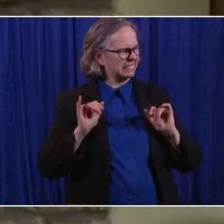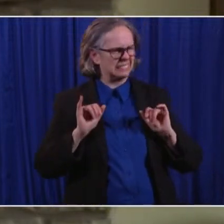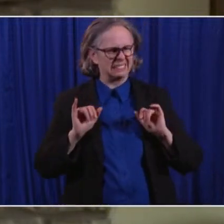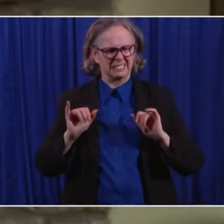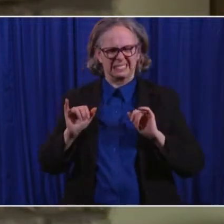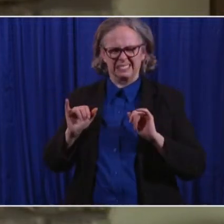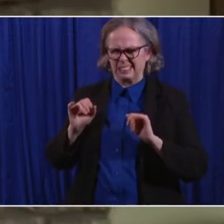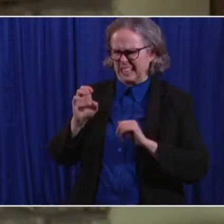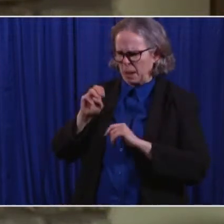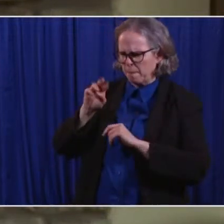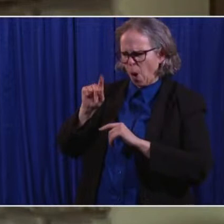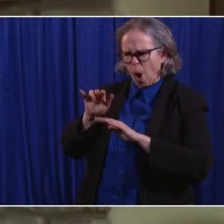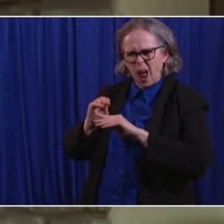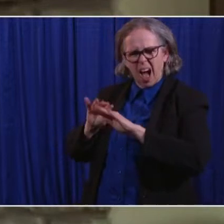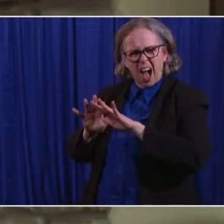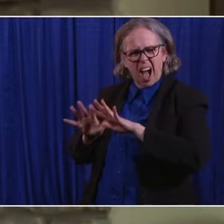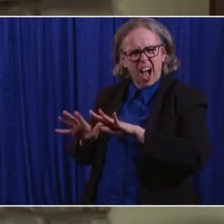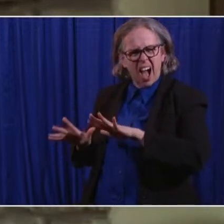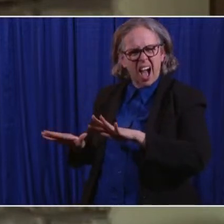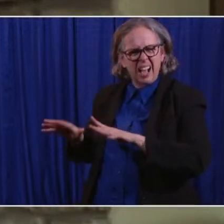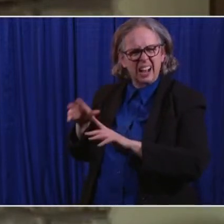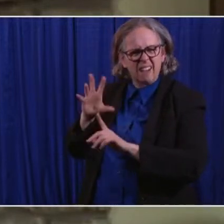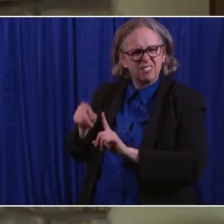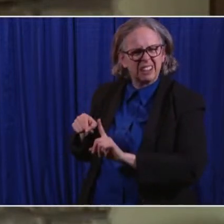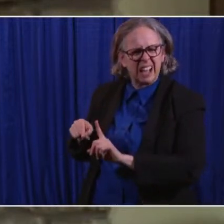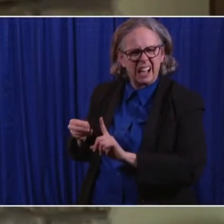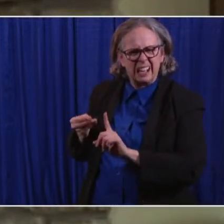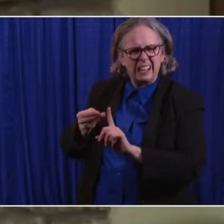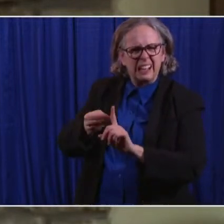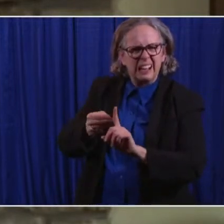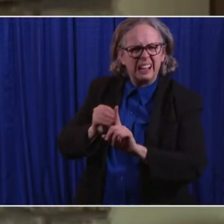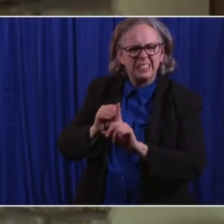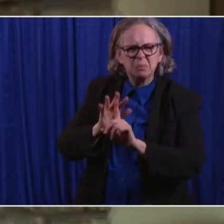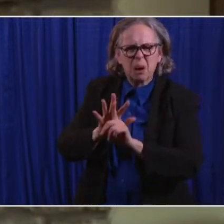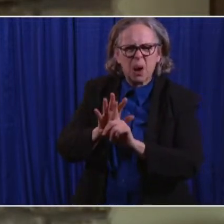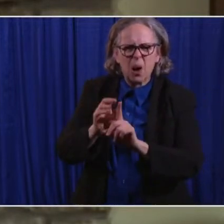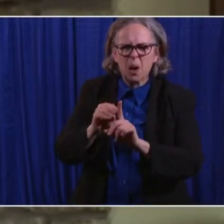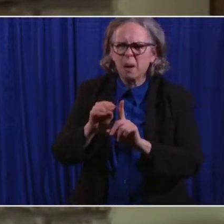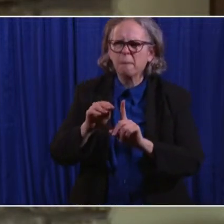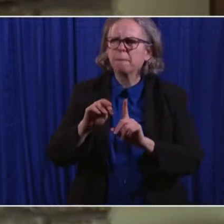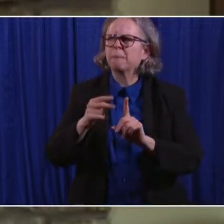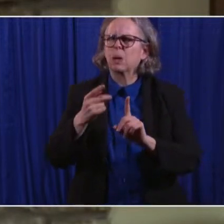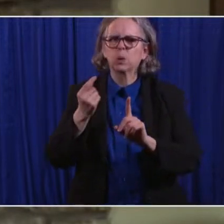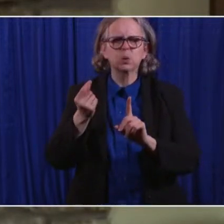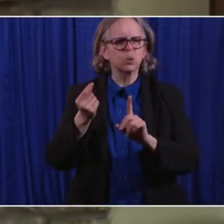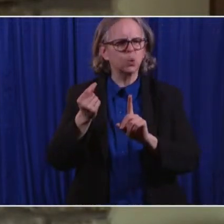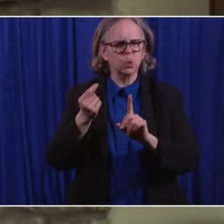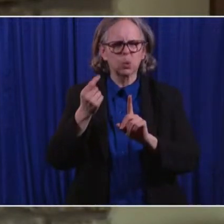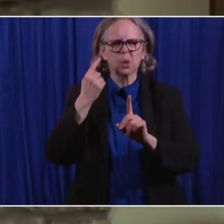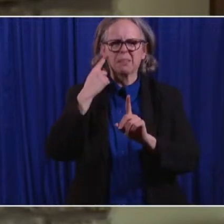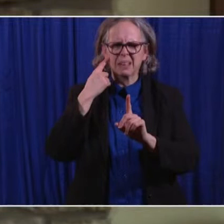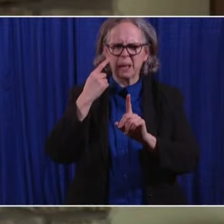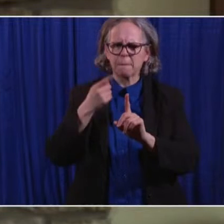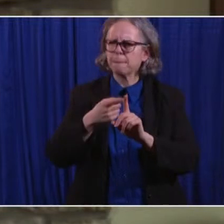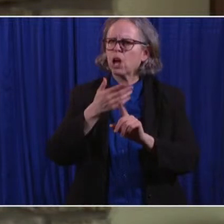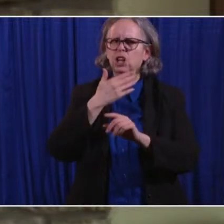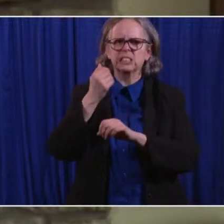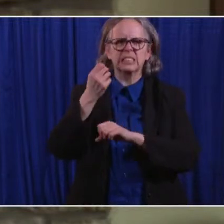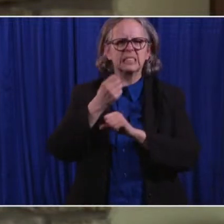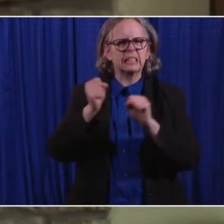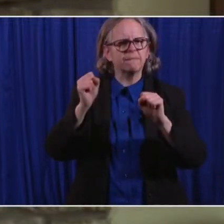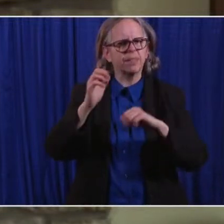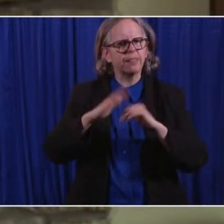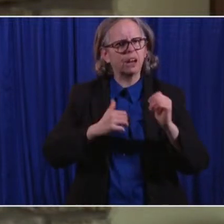running wild. What rational person wouldn't say, let's be on the safe side. Let's have them quarantined for a